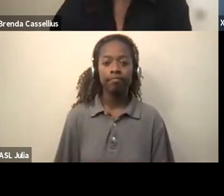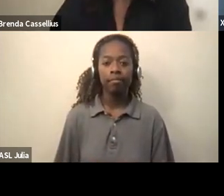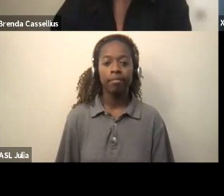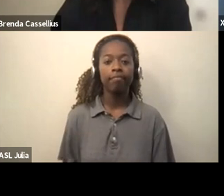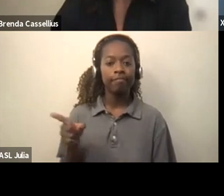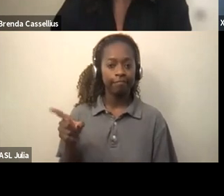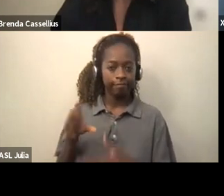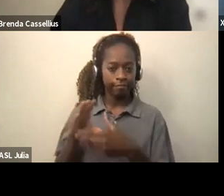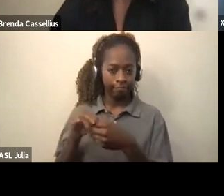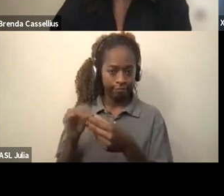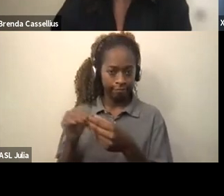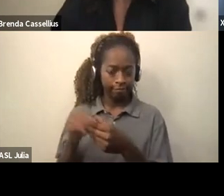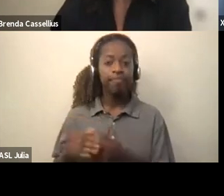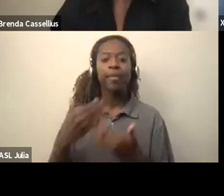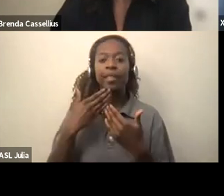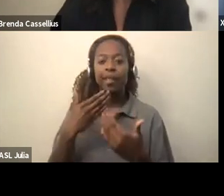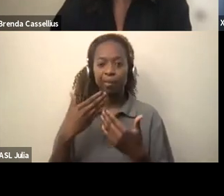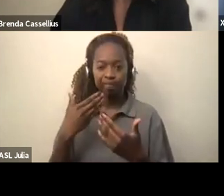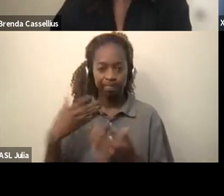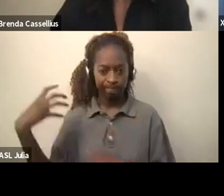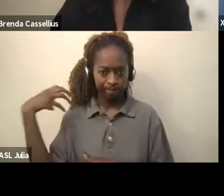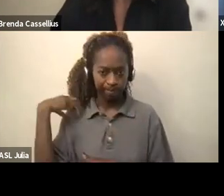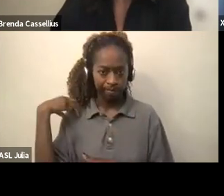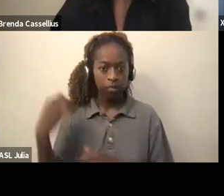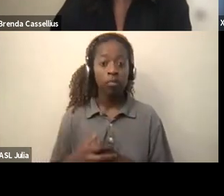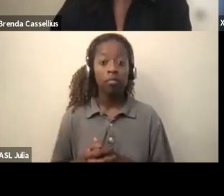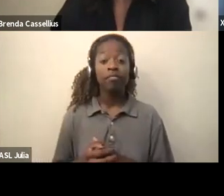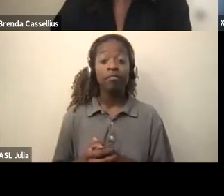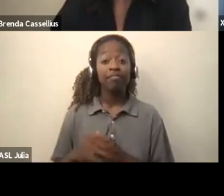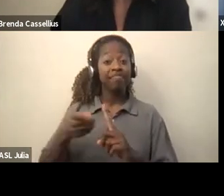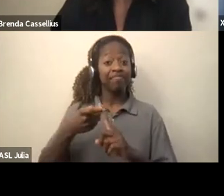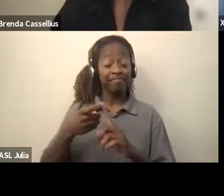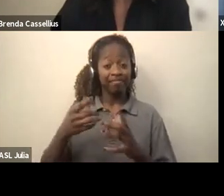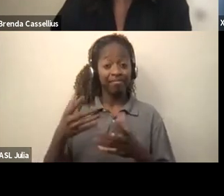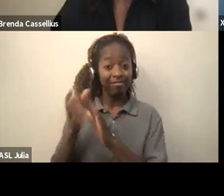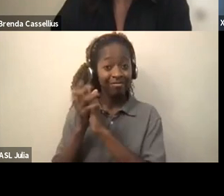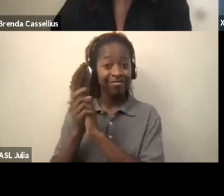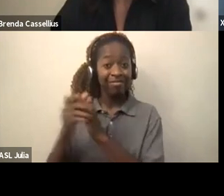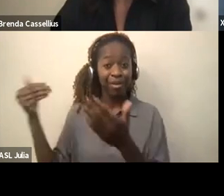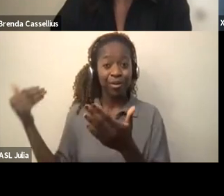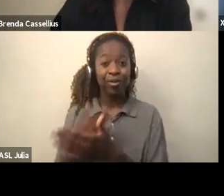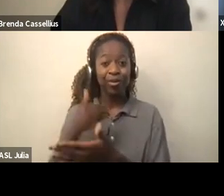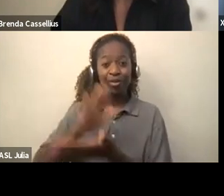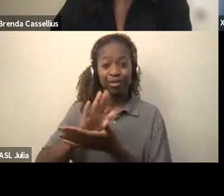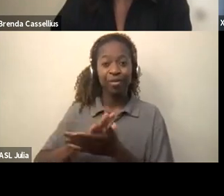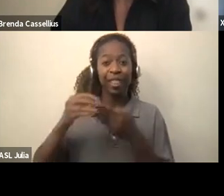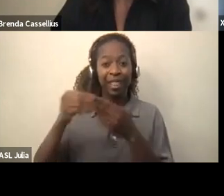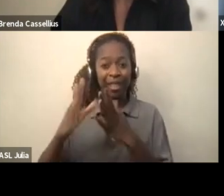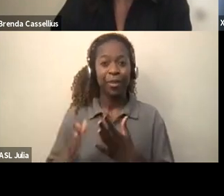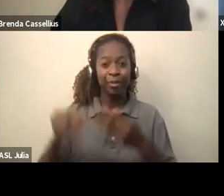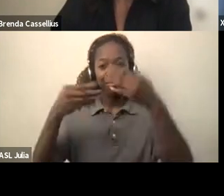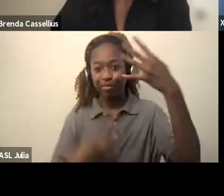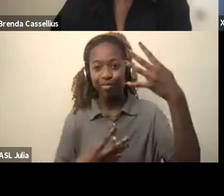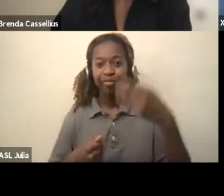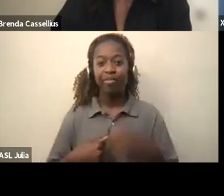thank you mount sharon and um first of all my congratulations to the new school leaders and appreciate dr